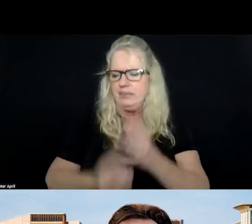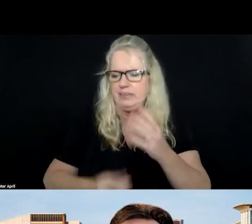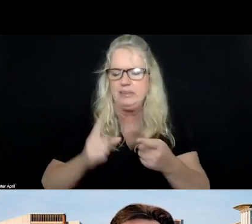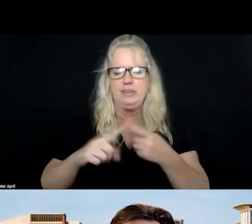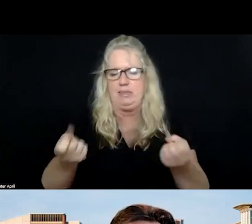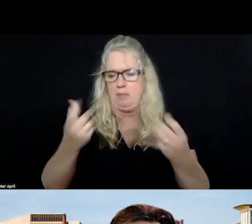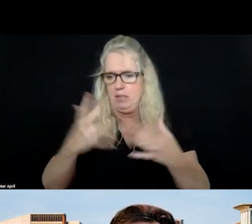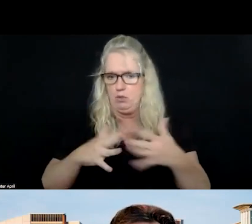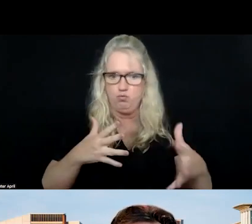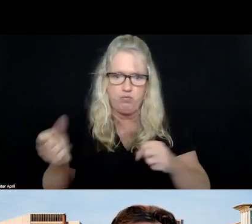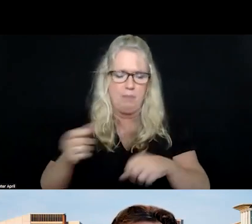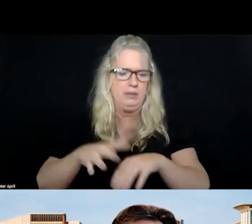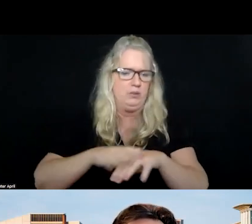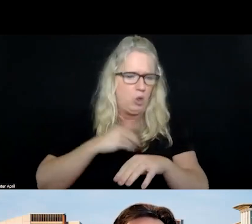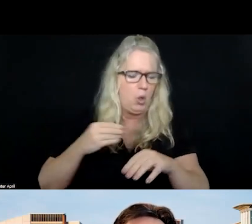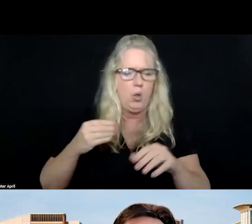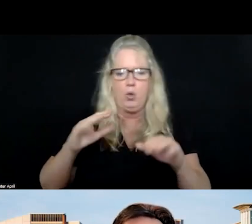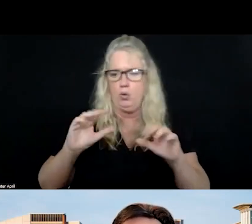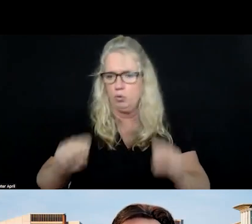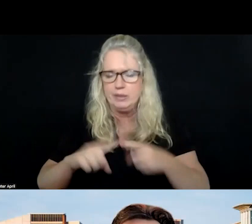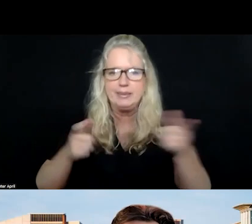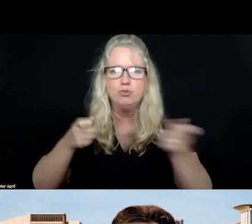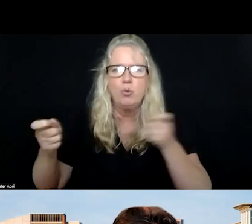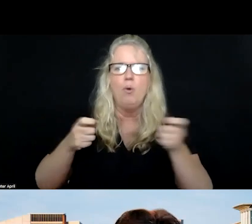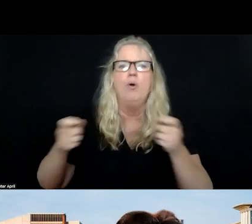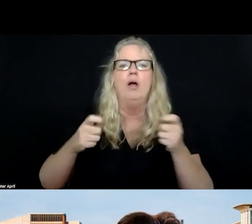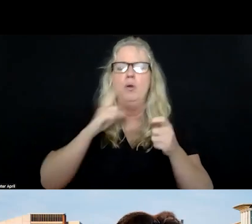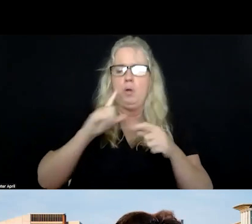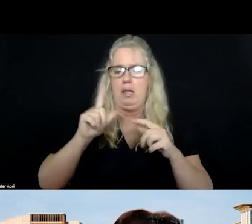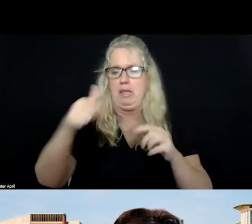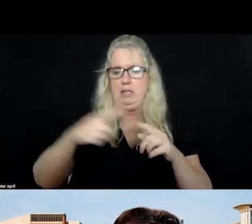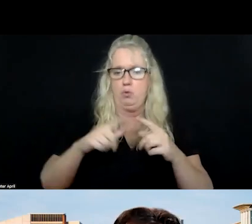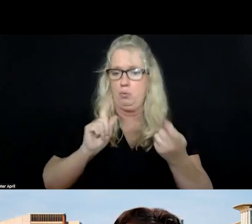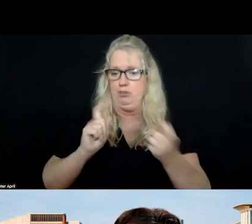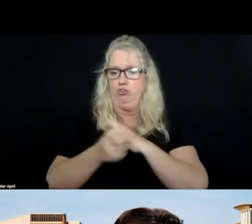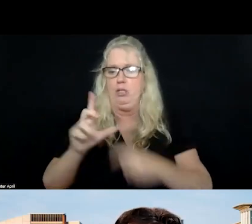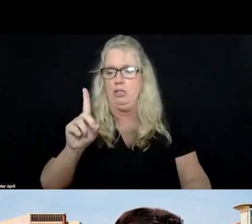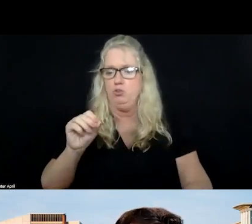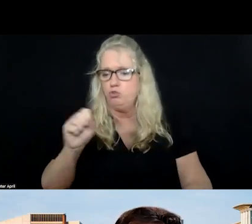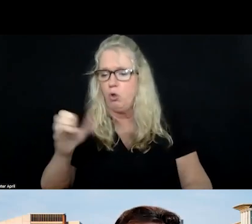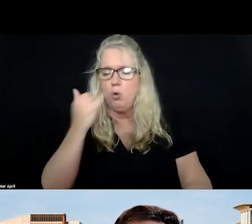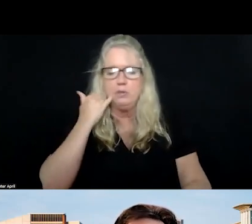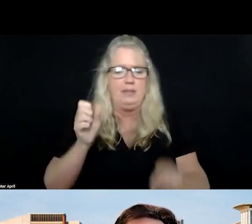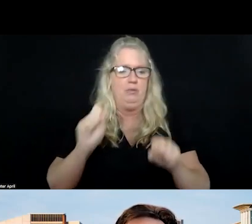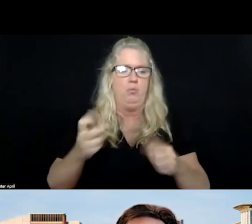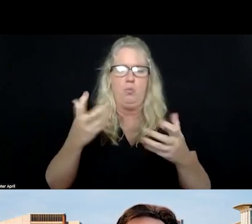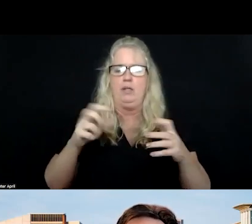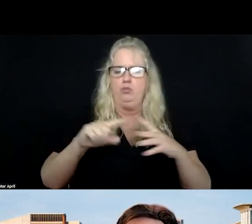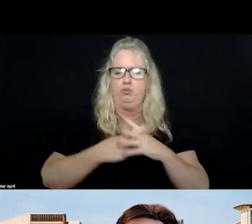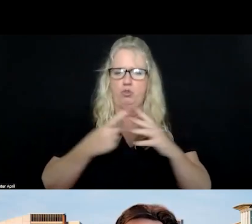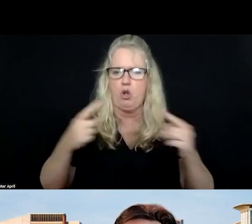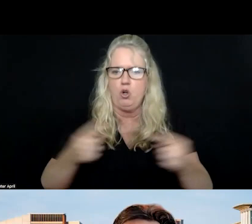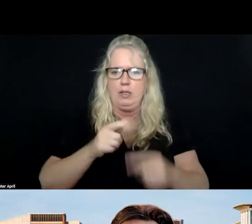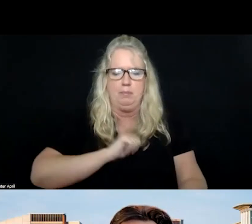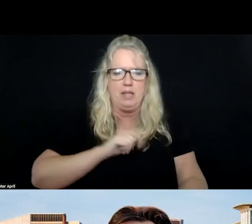had control over that? How long after a dose change was there any hint of potential for self-harm? How many